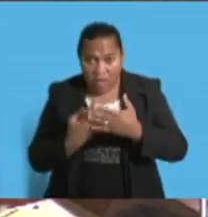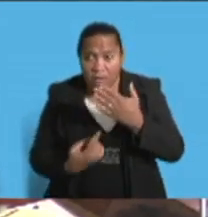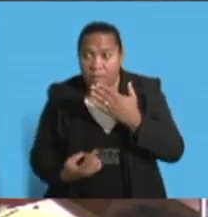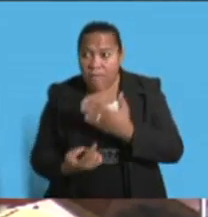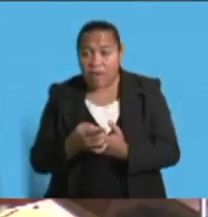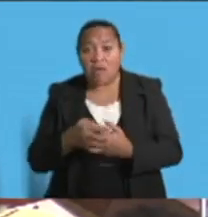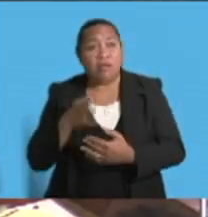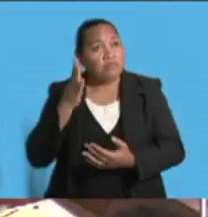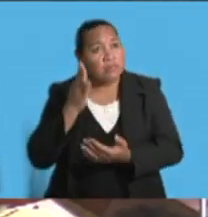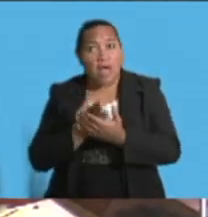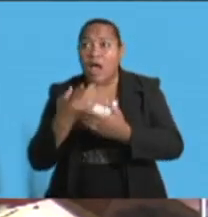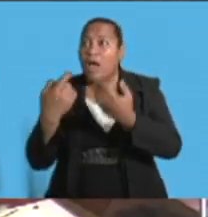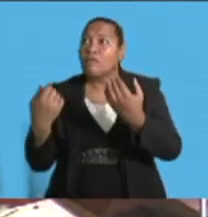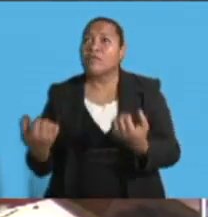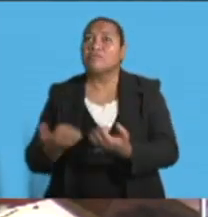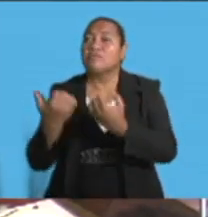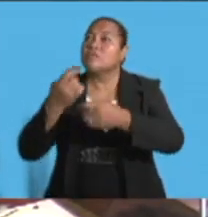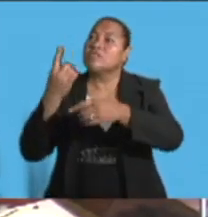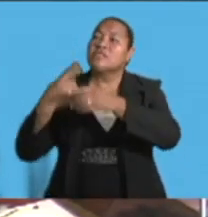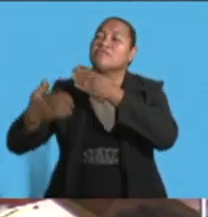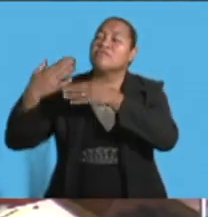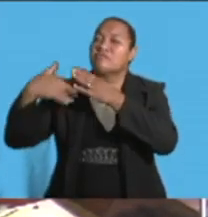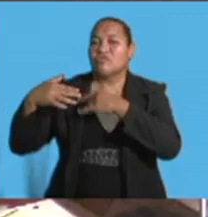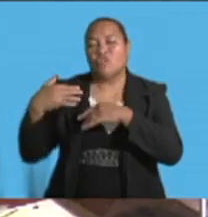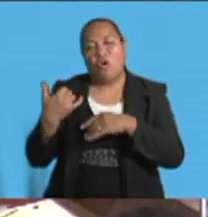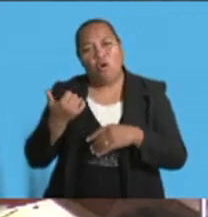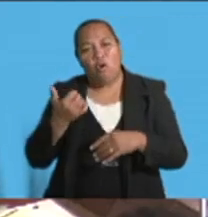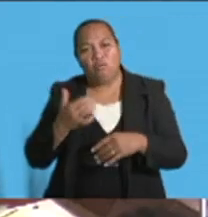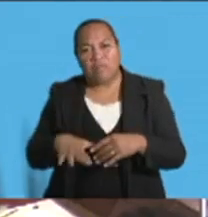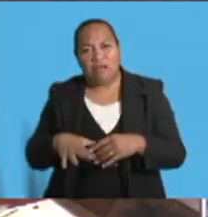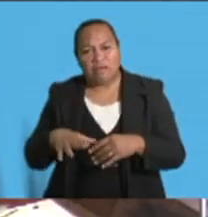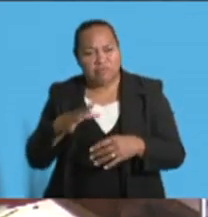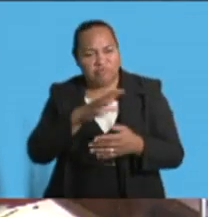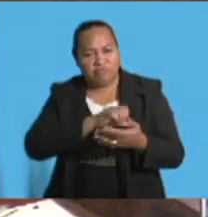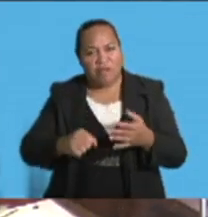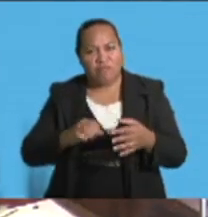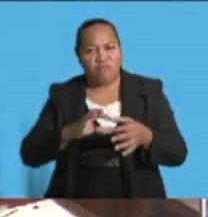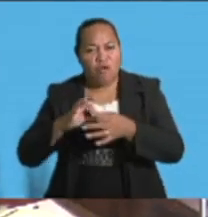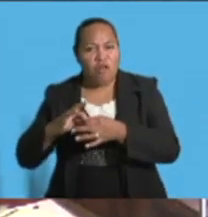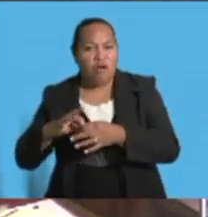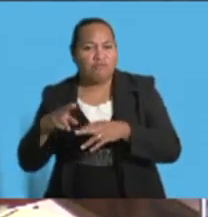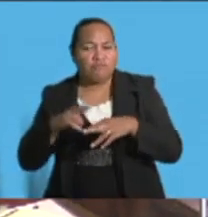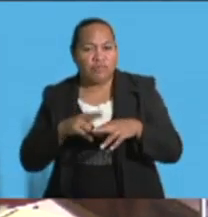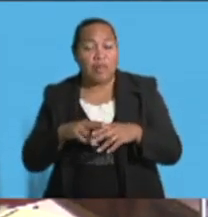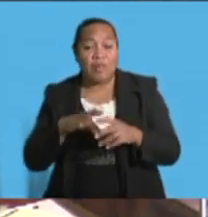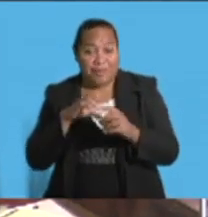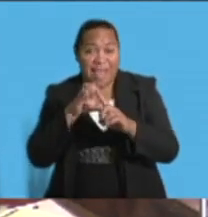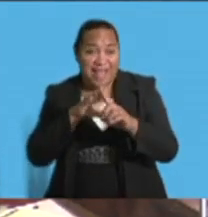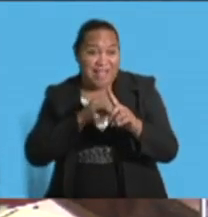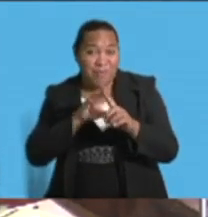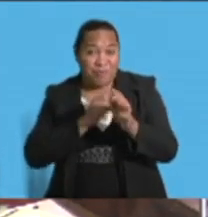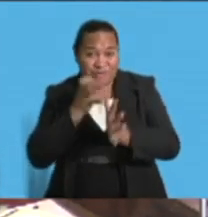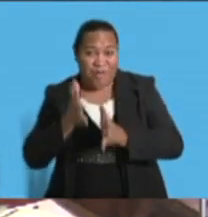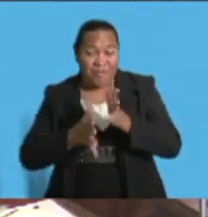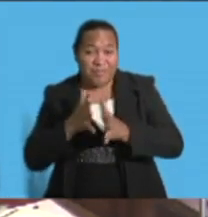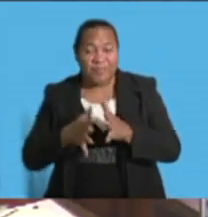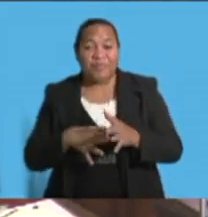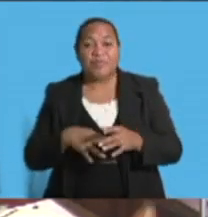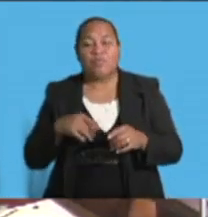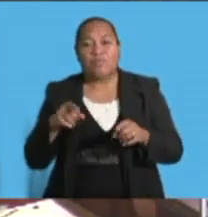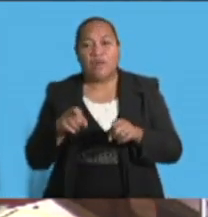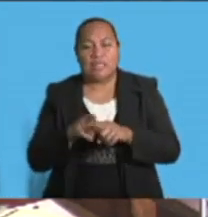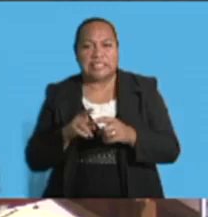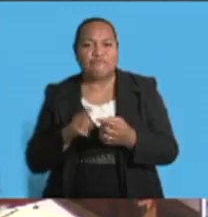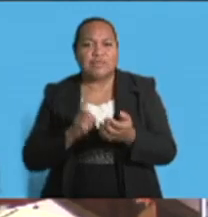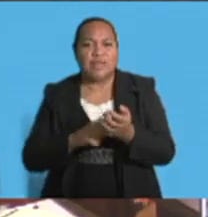taken over by their creditors years ago. To put things in perspective, let me give examples of some other countries and their debt to GDP